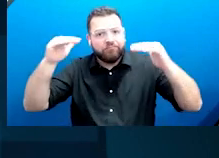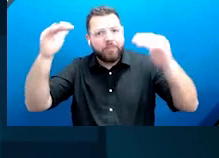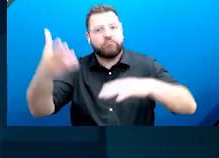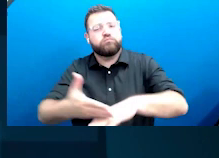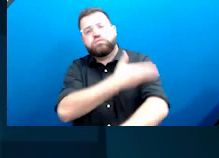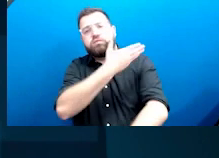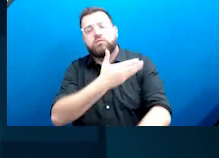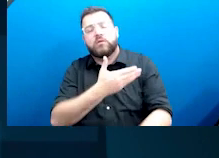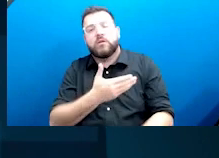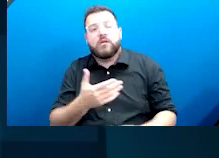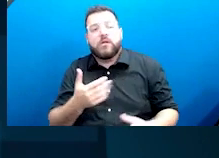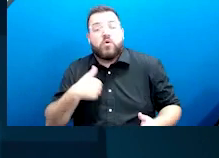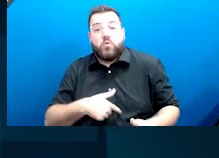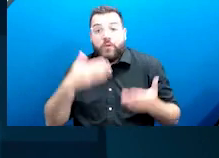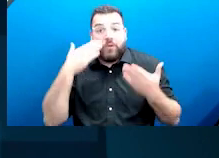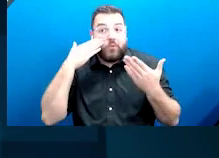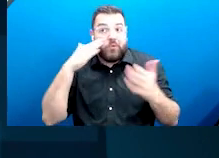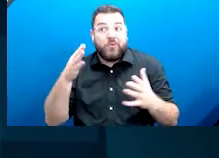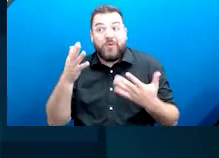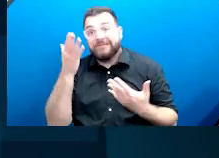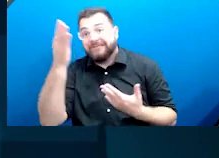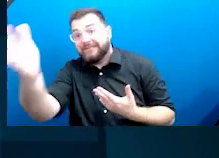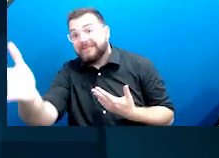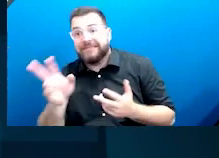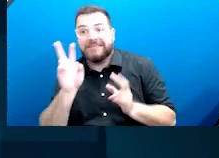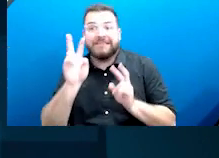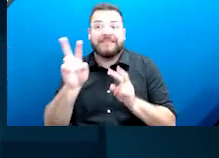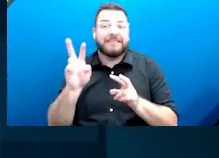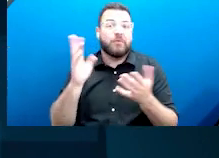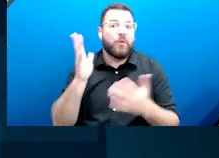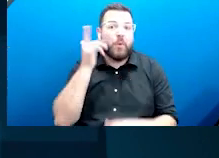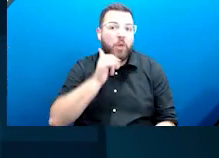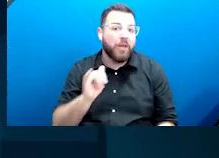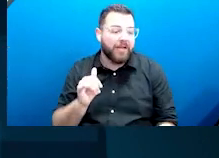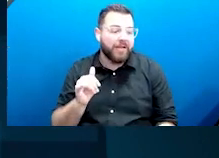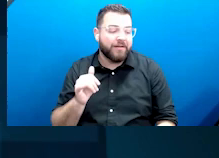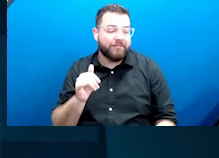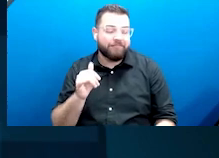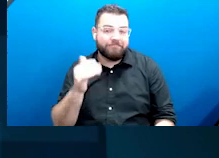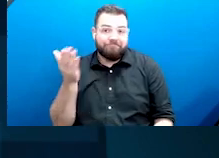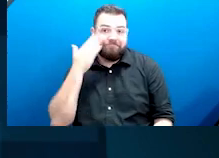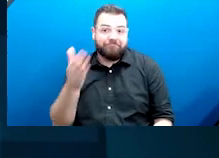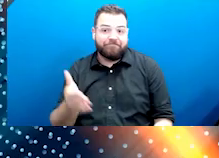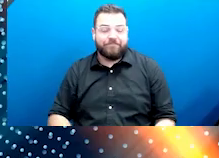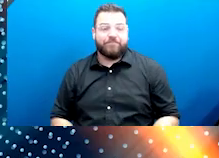where this technology is going to go or what is ahead.